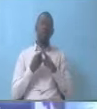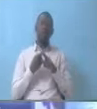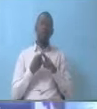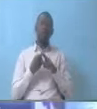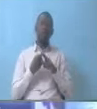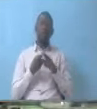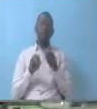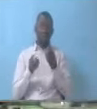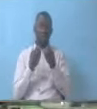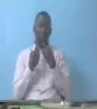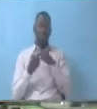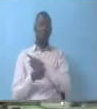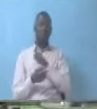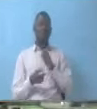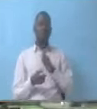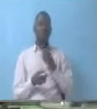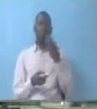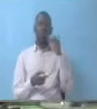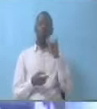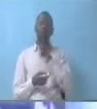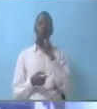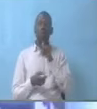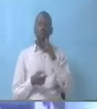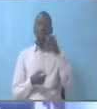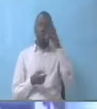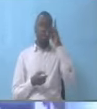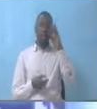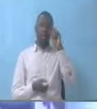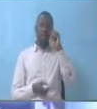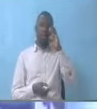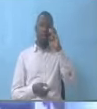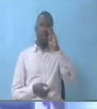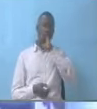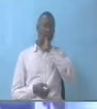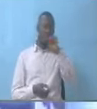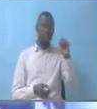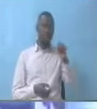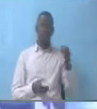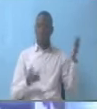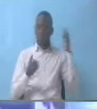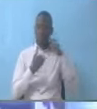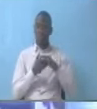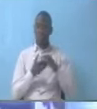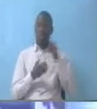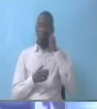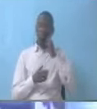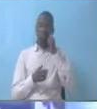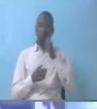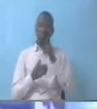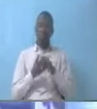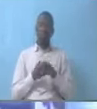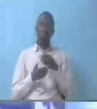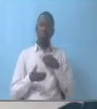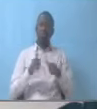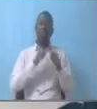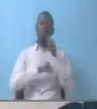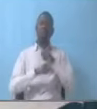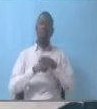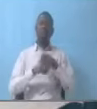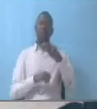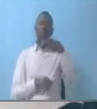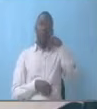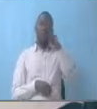force. Right. When we come back, so we will resume at 12:45. Meeting is adjourned. Thank you.